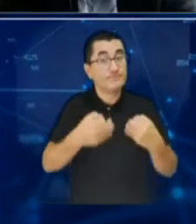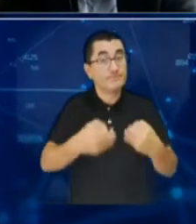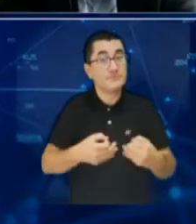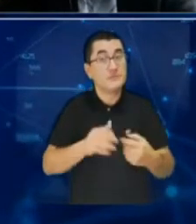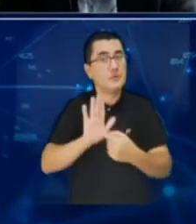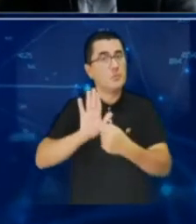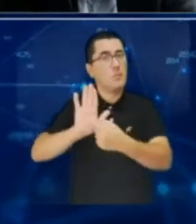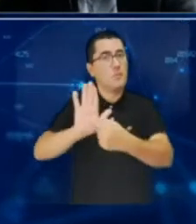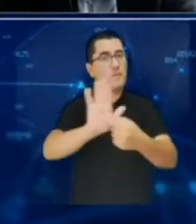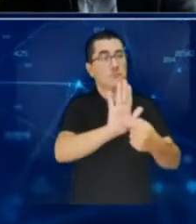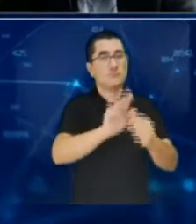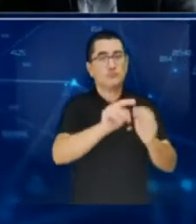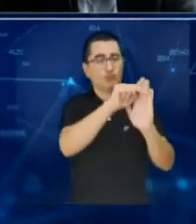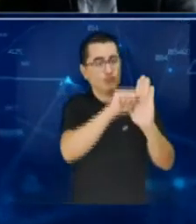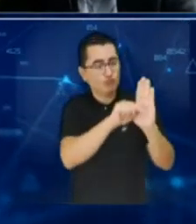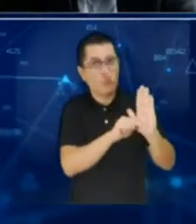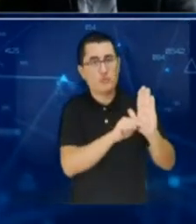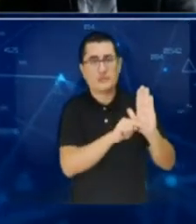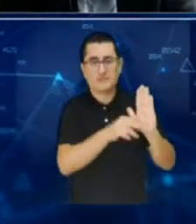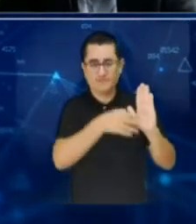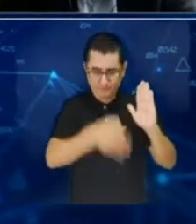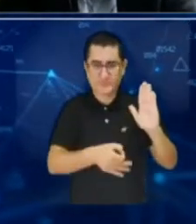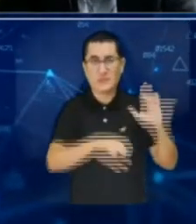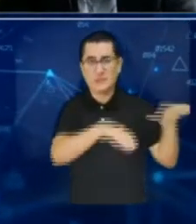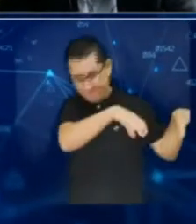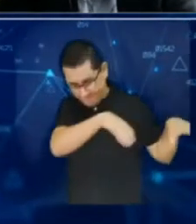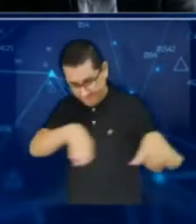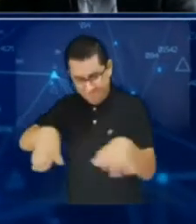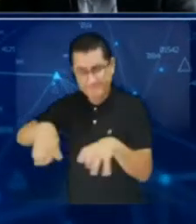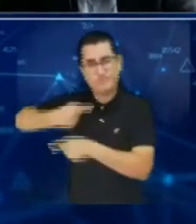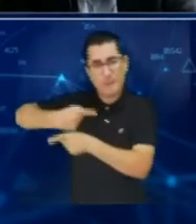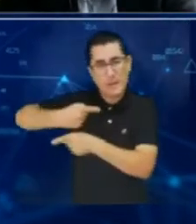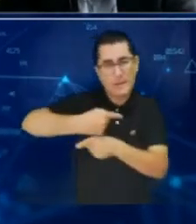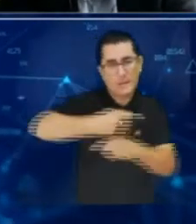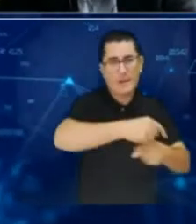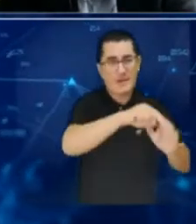take the corresponding measures, regulatory measures, and